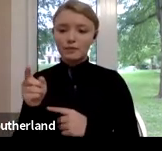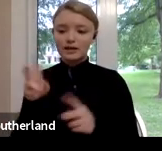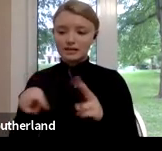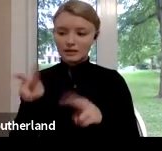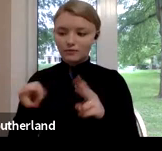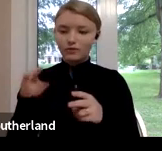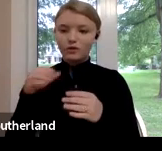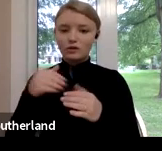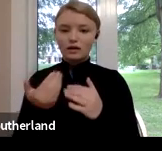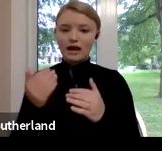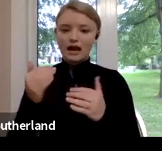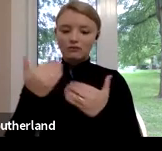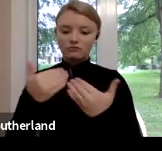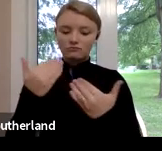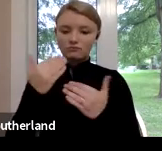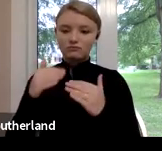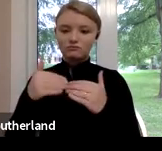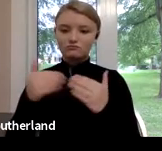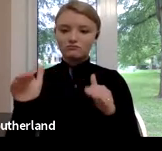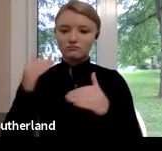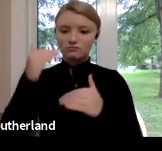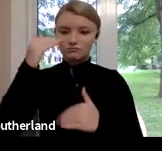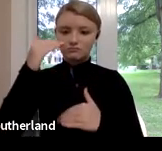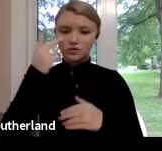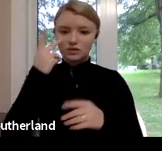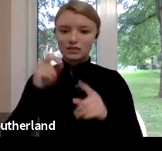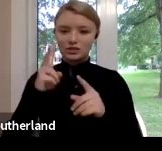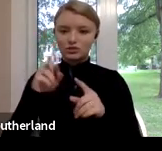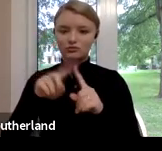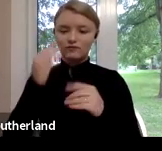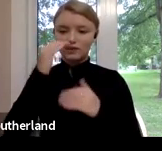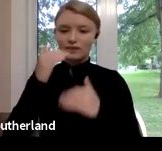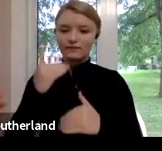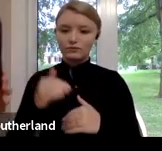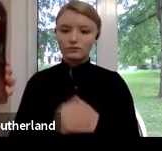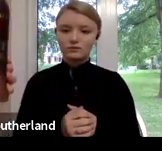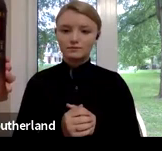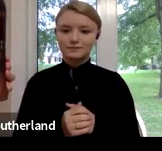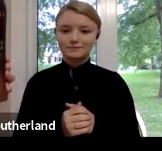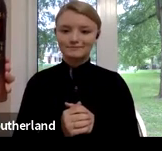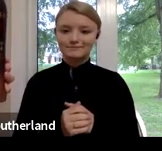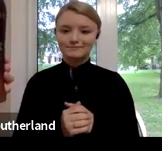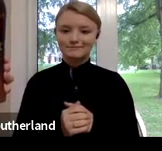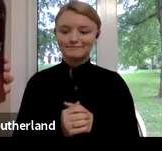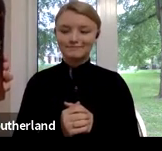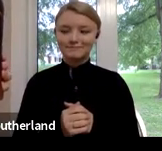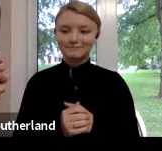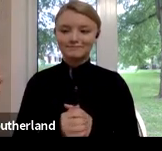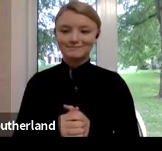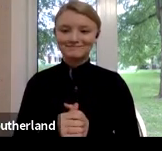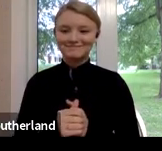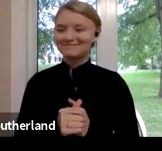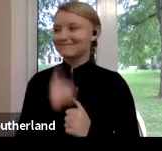sits on the bottom, and then you see the whole food supplement part of it and why it's so good for you.